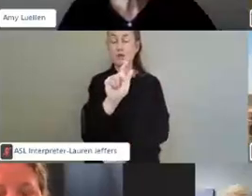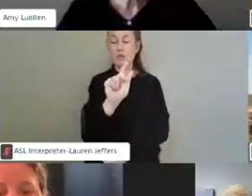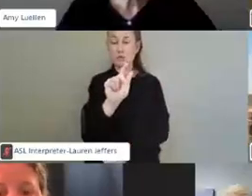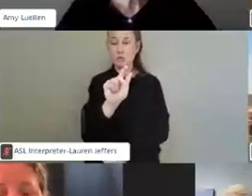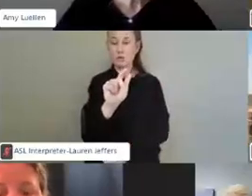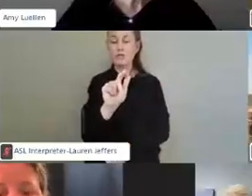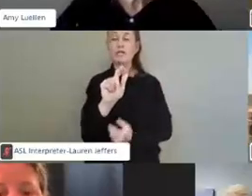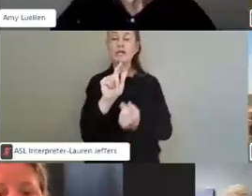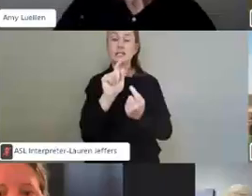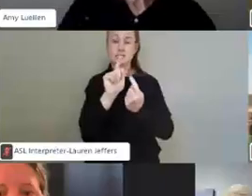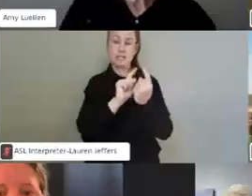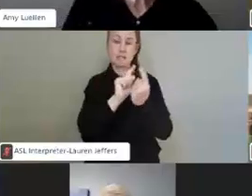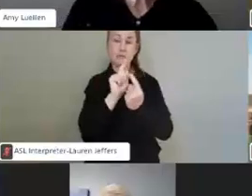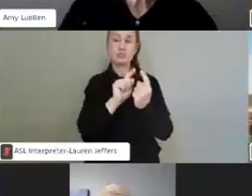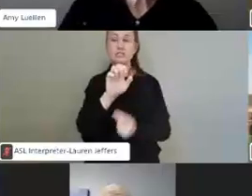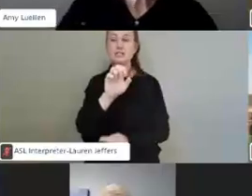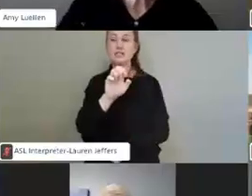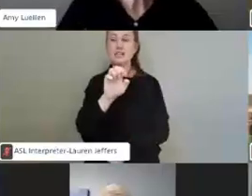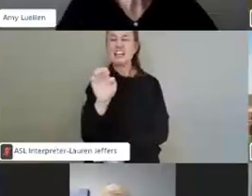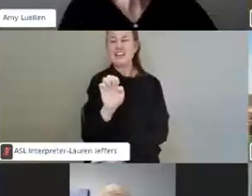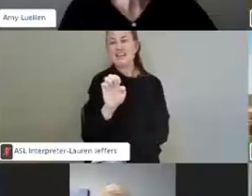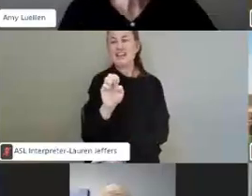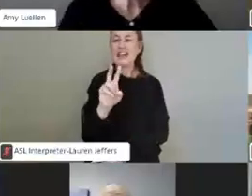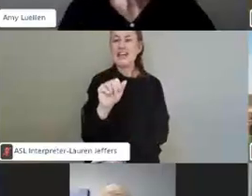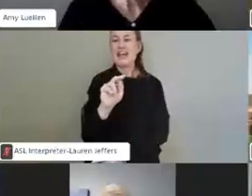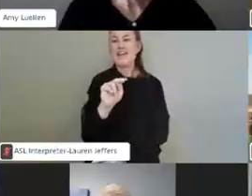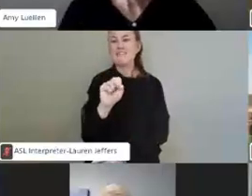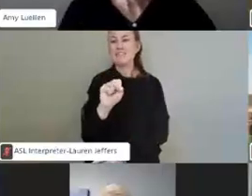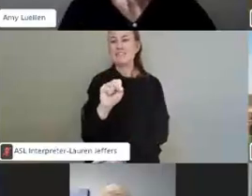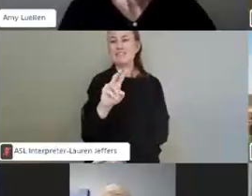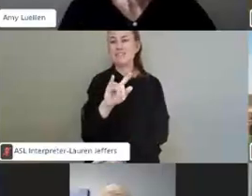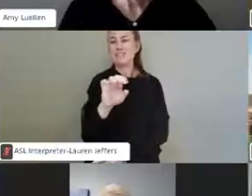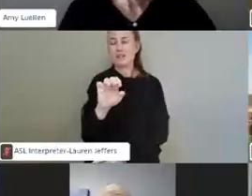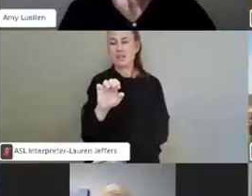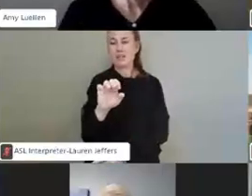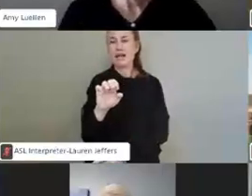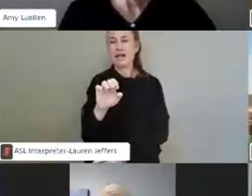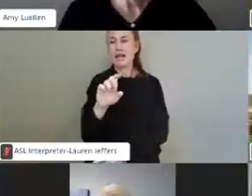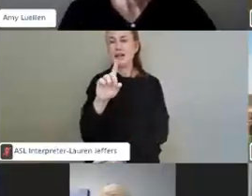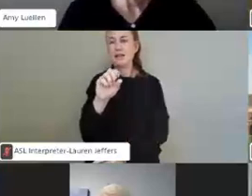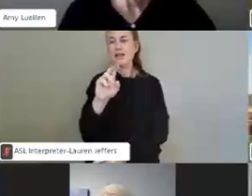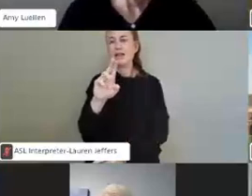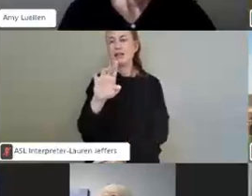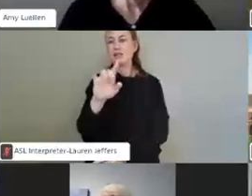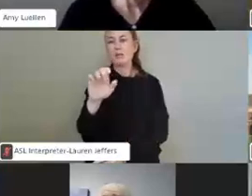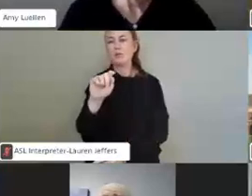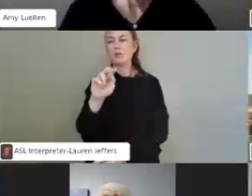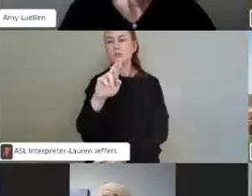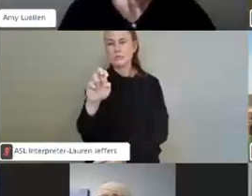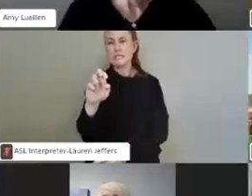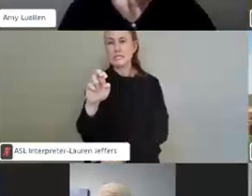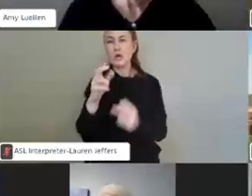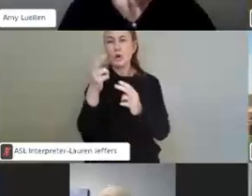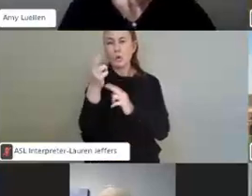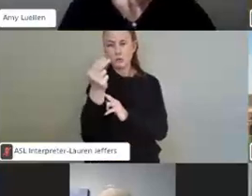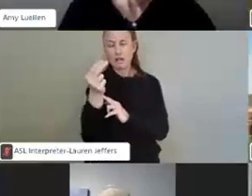an in-person event in Evansville. We're going to be at the DoubleTree. And we're doing 2 events that day. So in the morning, we're